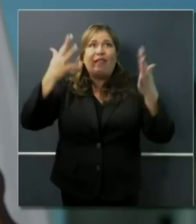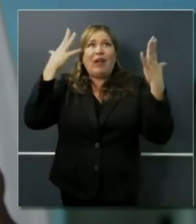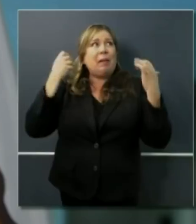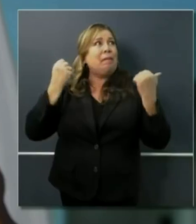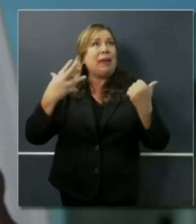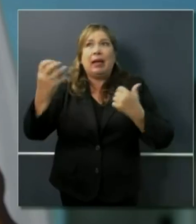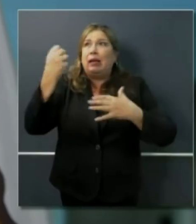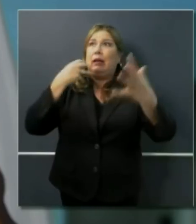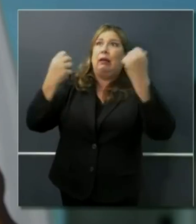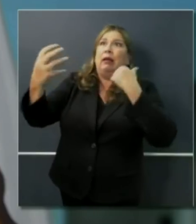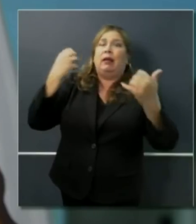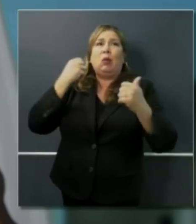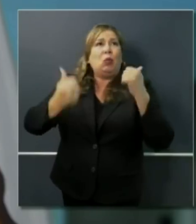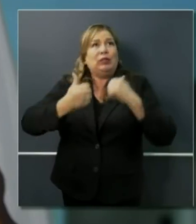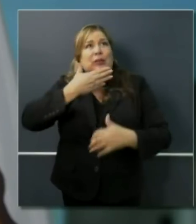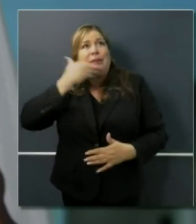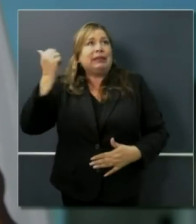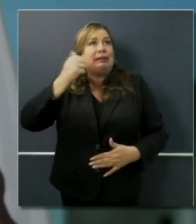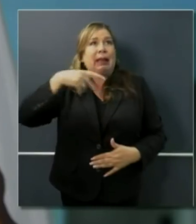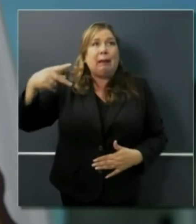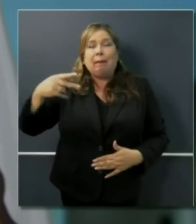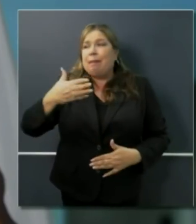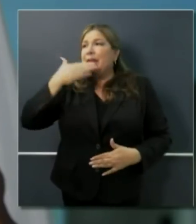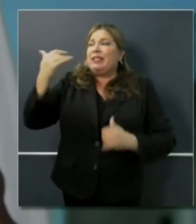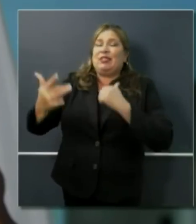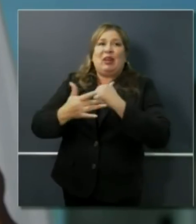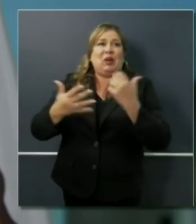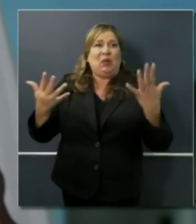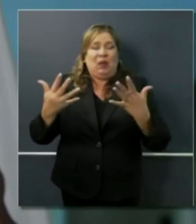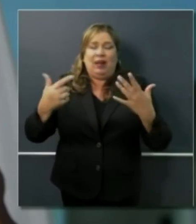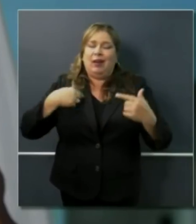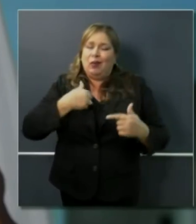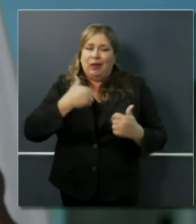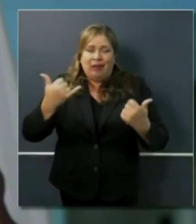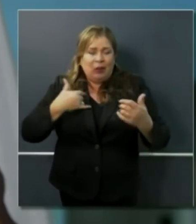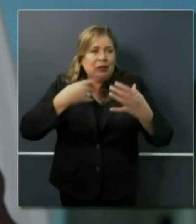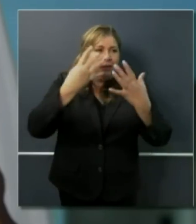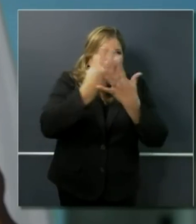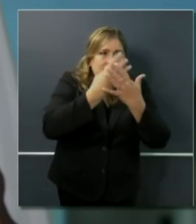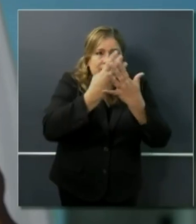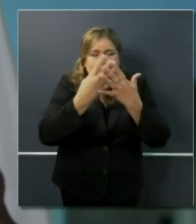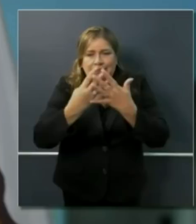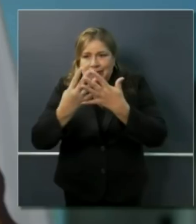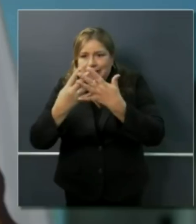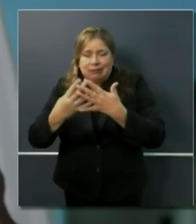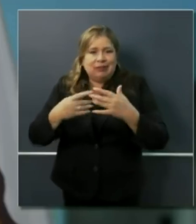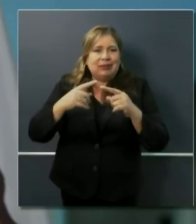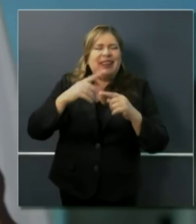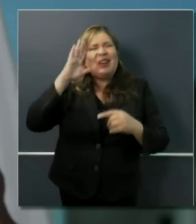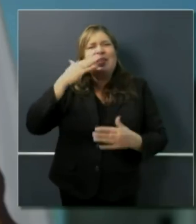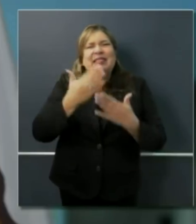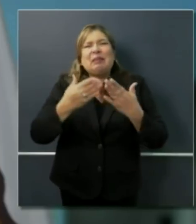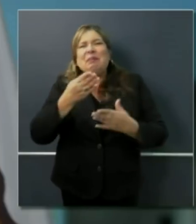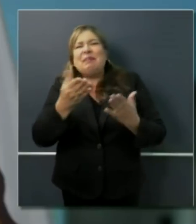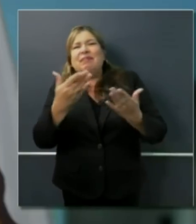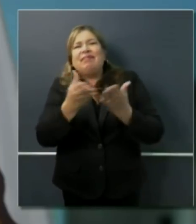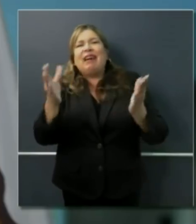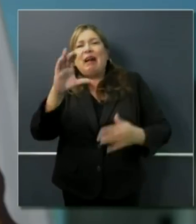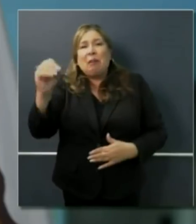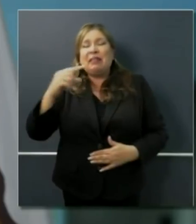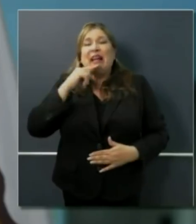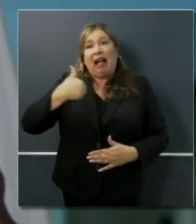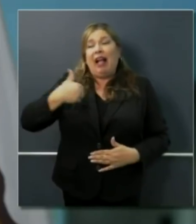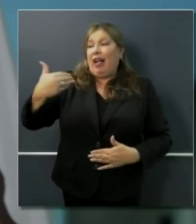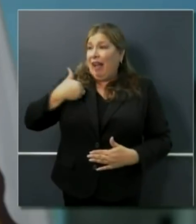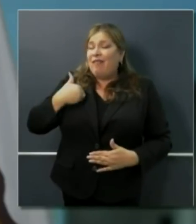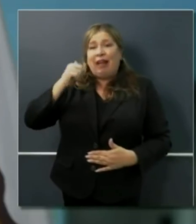we are vetting all of these different apps, all these new technologies, all the announcements that you've heard publicly from companies like Google and